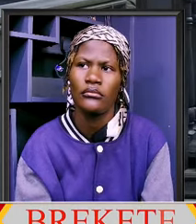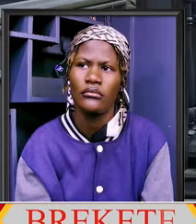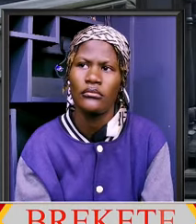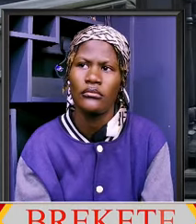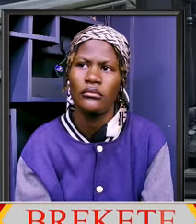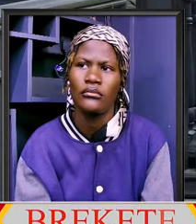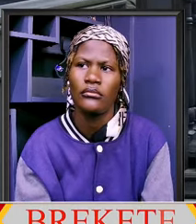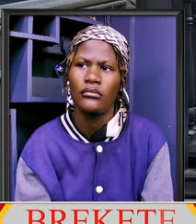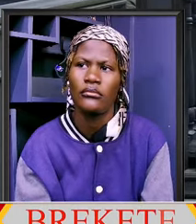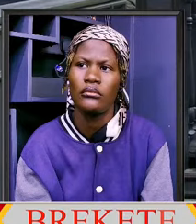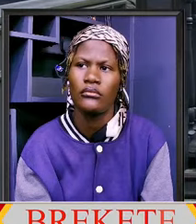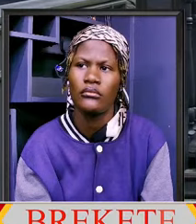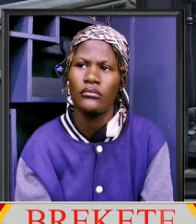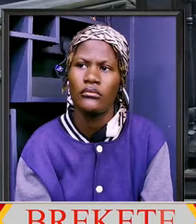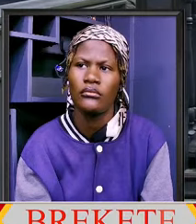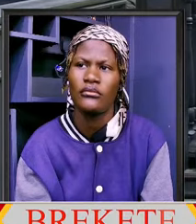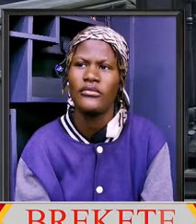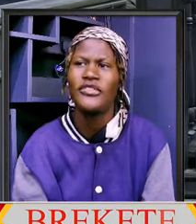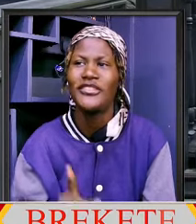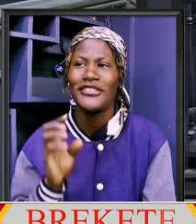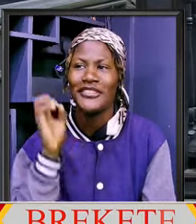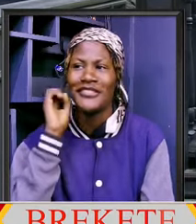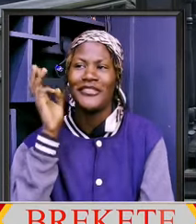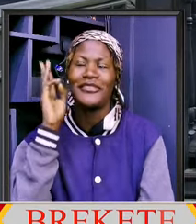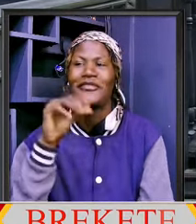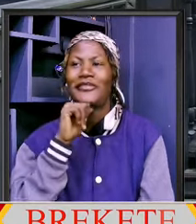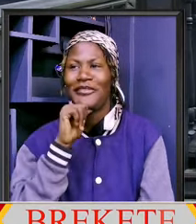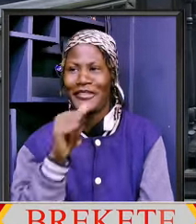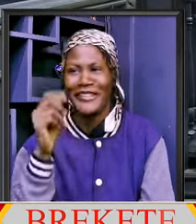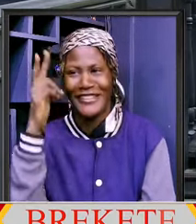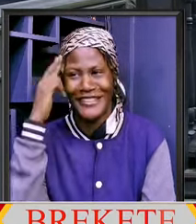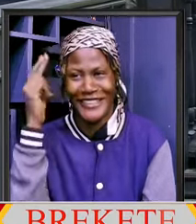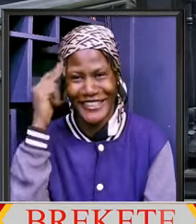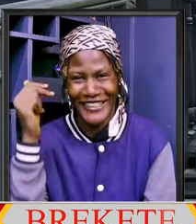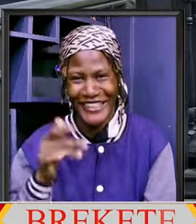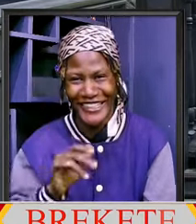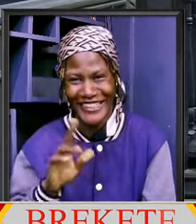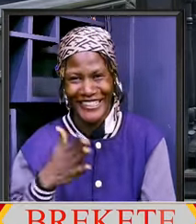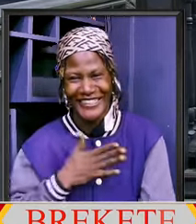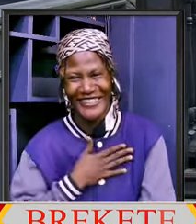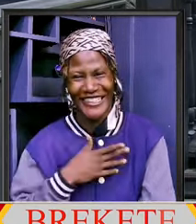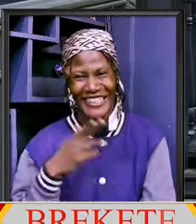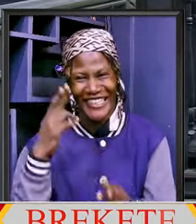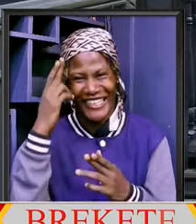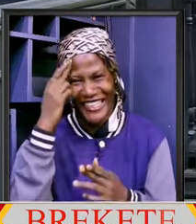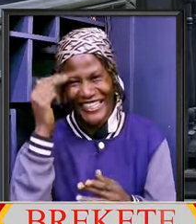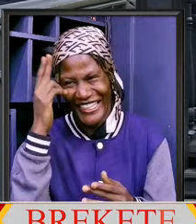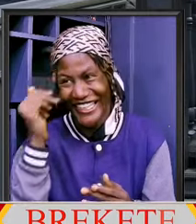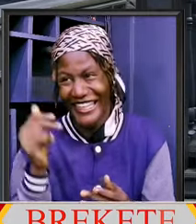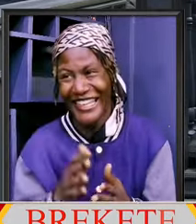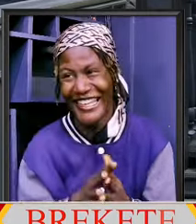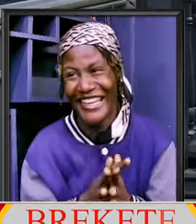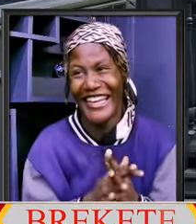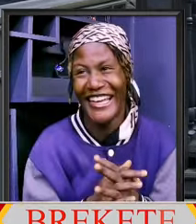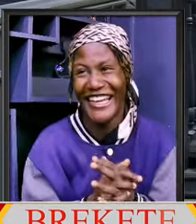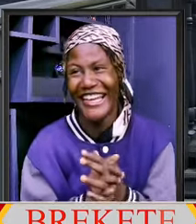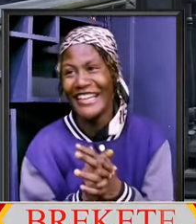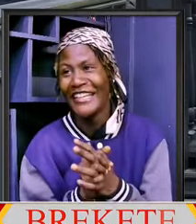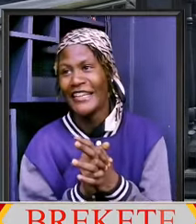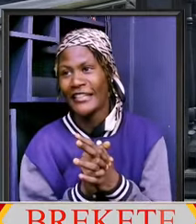here. Joy. She will never remember, unless I remember. Good morning, my ordinary Mama, take it easy, take it